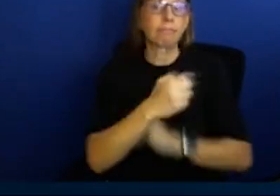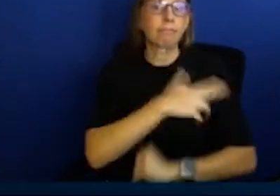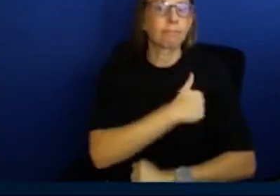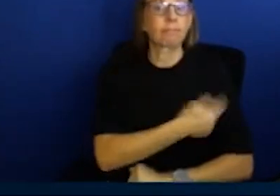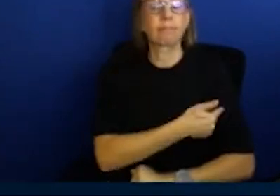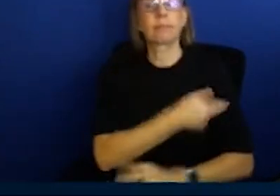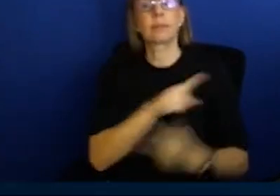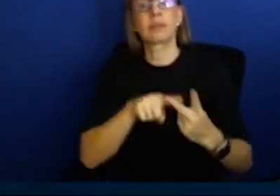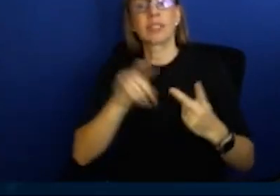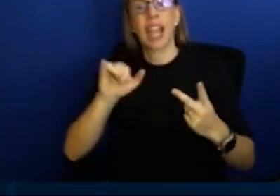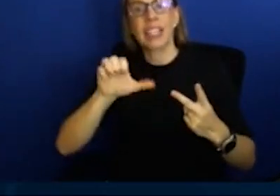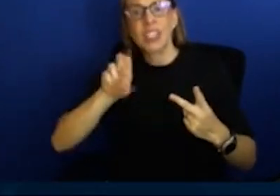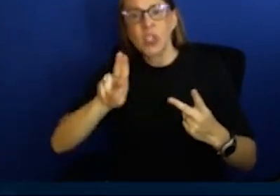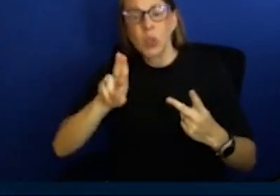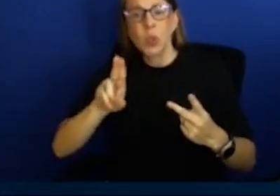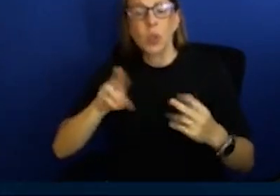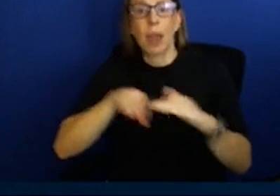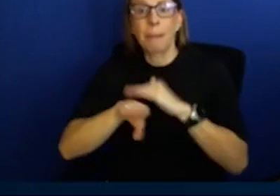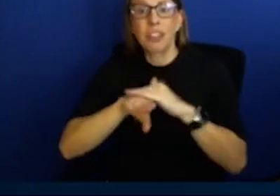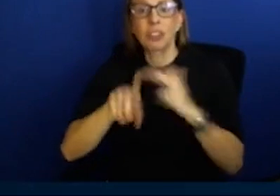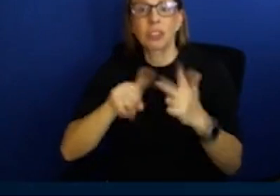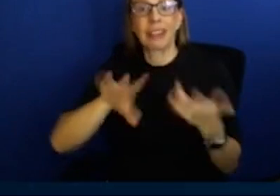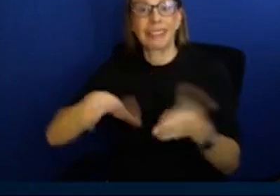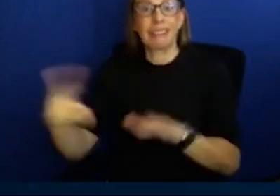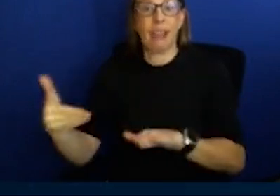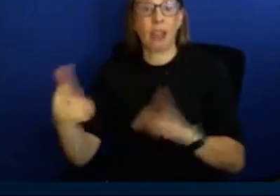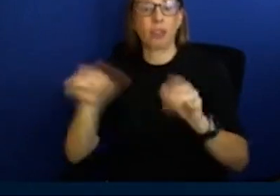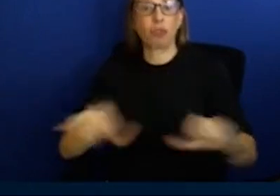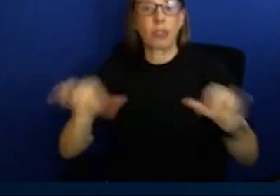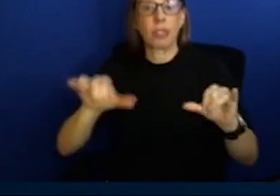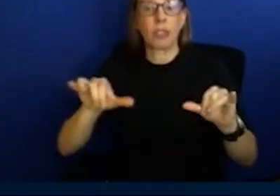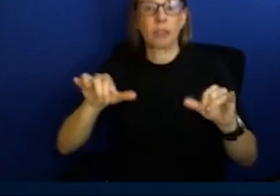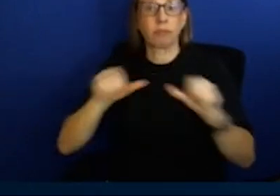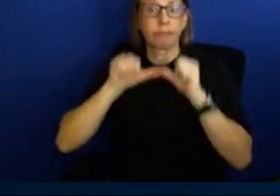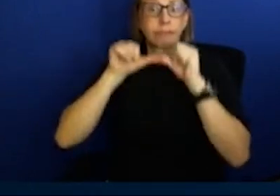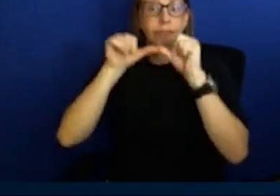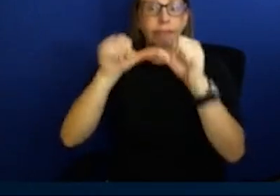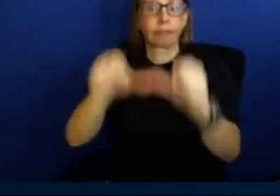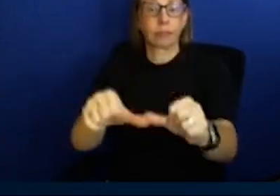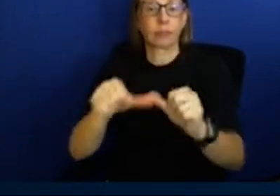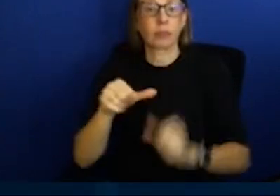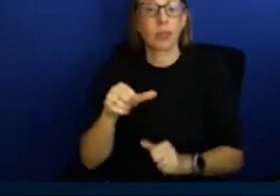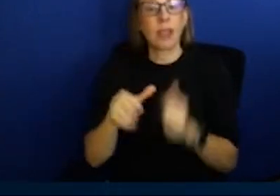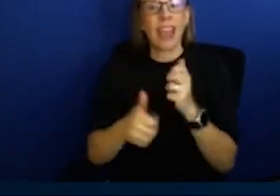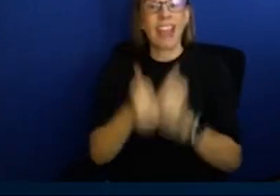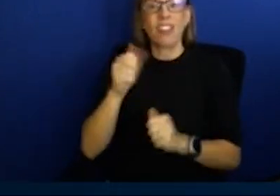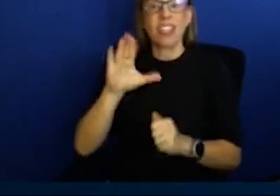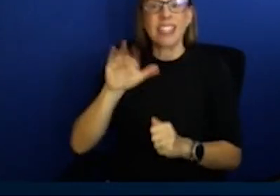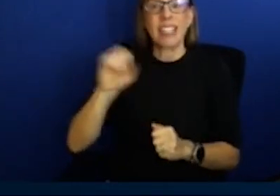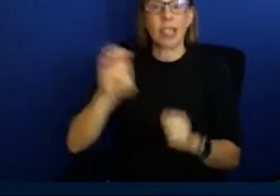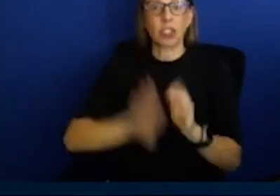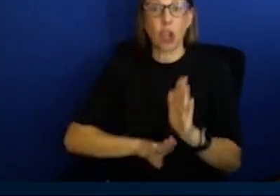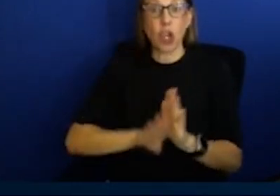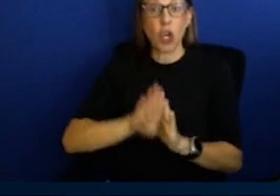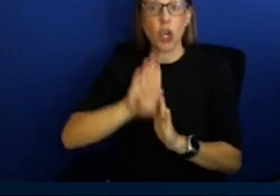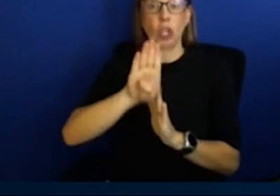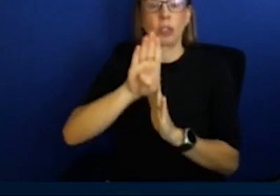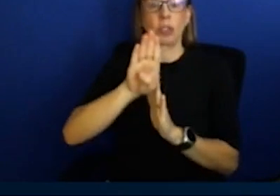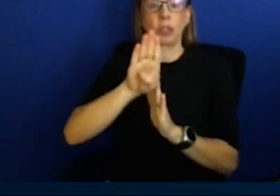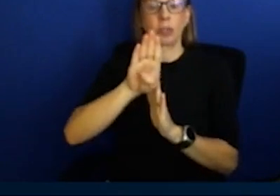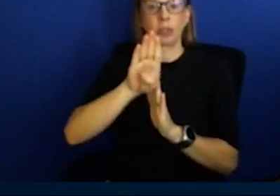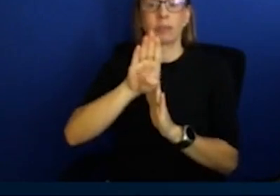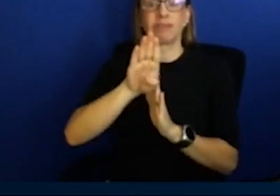hospitalizations, ICU admissions, and deaths have trended over time. And what you'll notice is that every case surge trends up